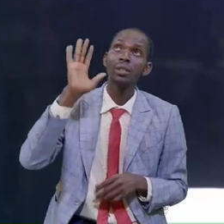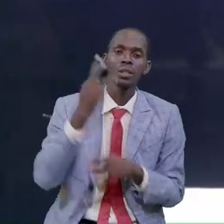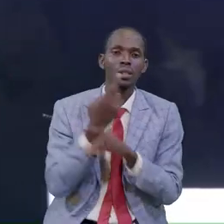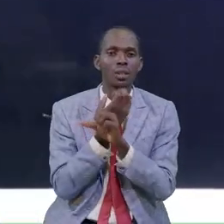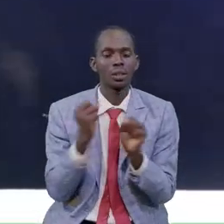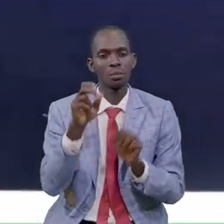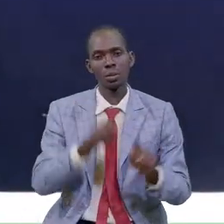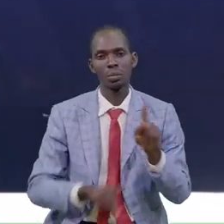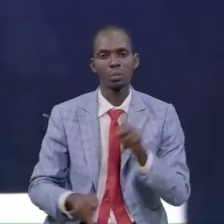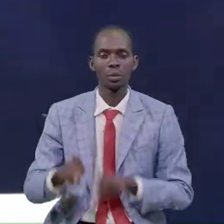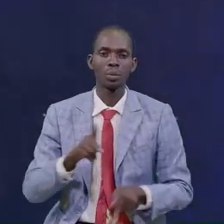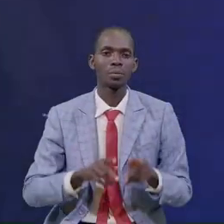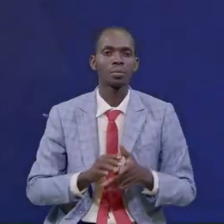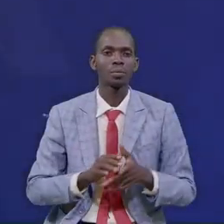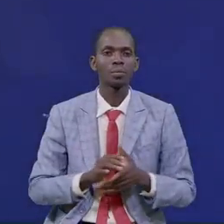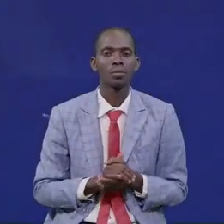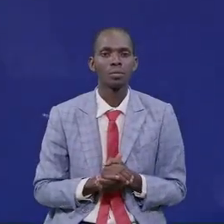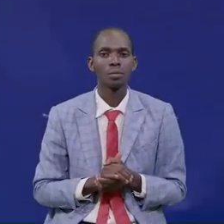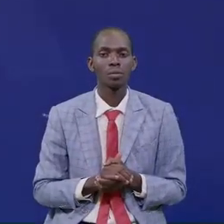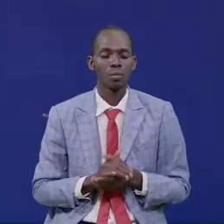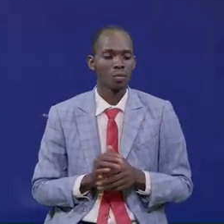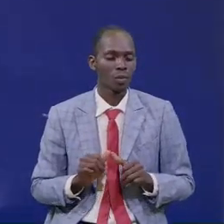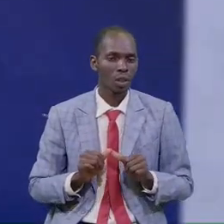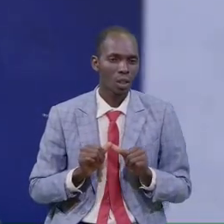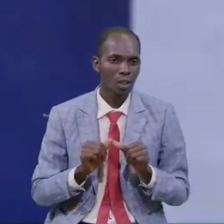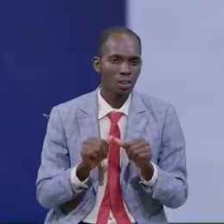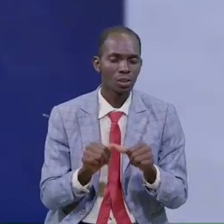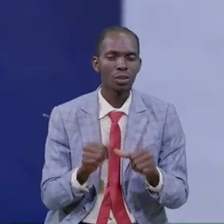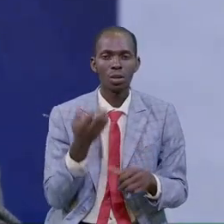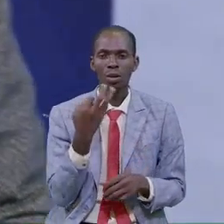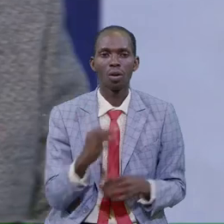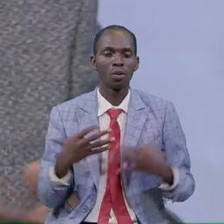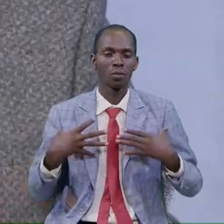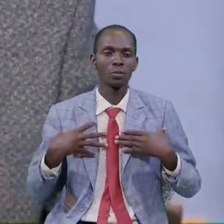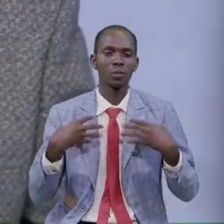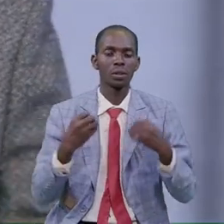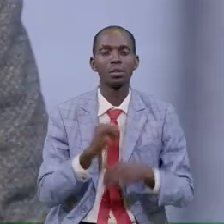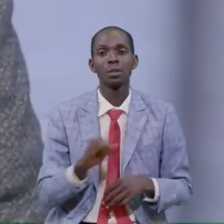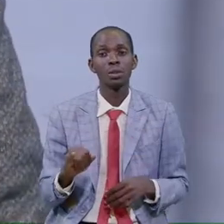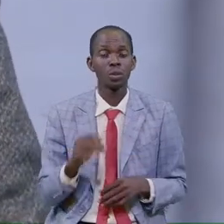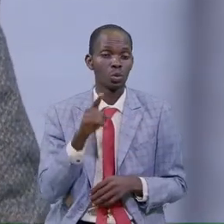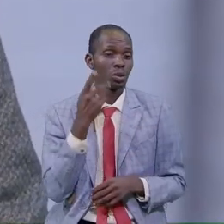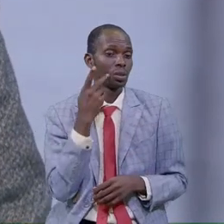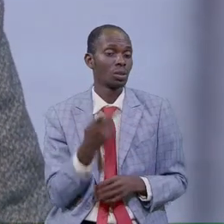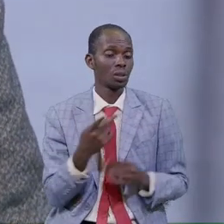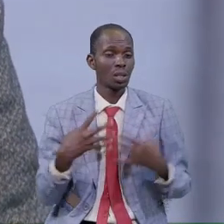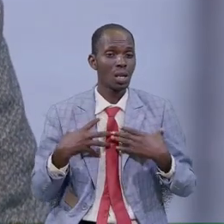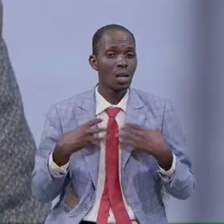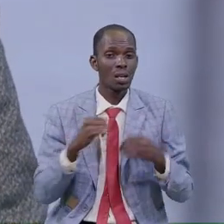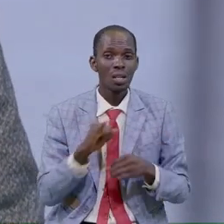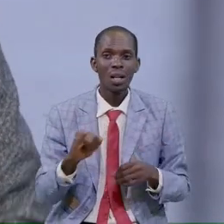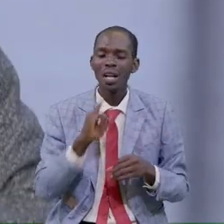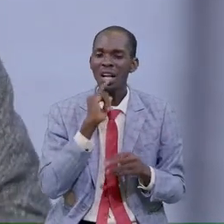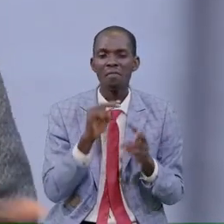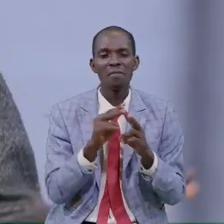la guérison pour son peuple. Continuity of healing. La continuité de la guérison. You see, healing is very simple. Well, la